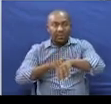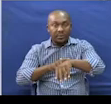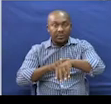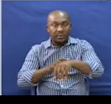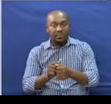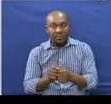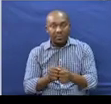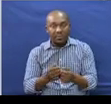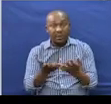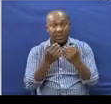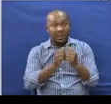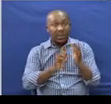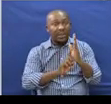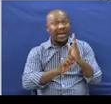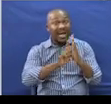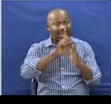it can rise,